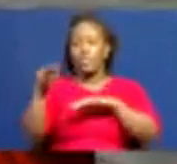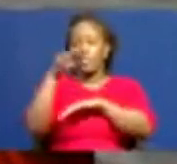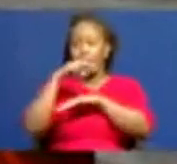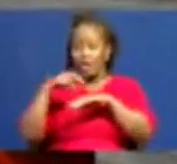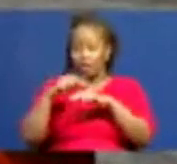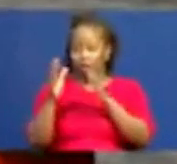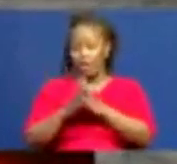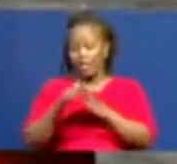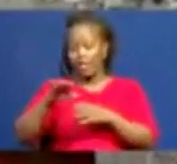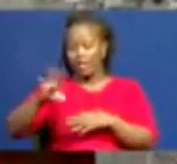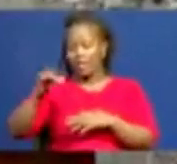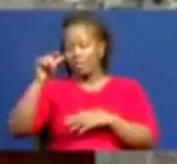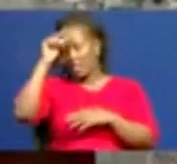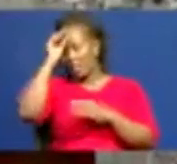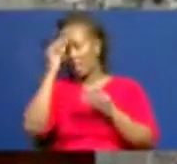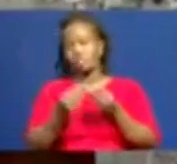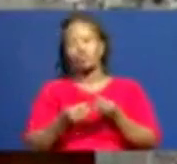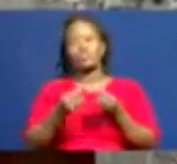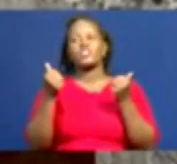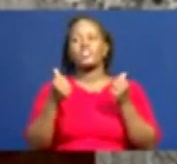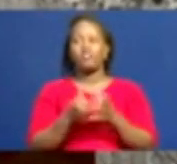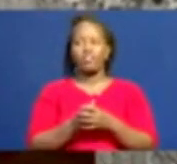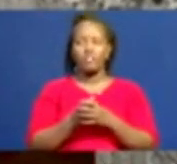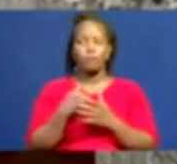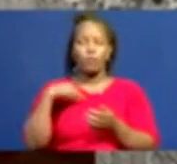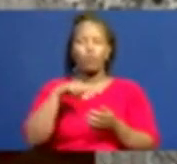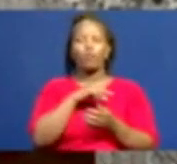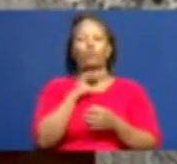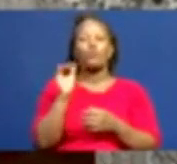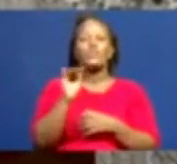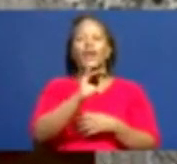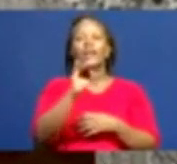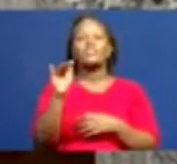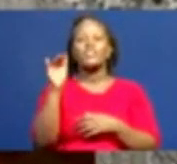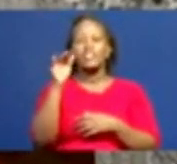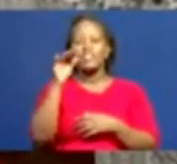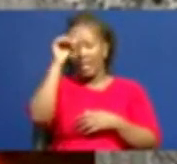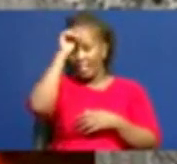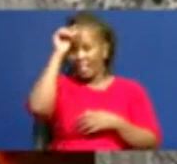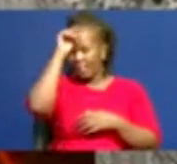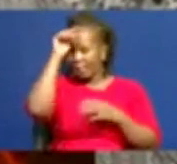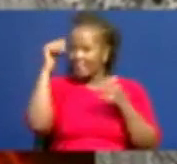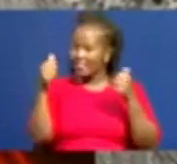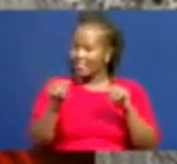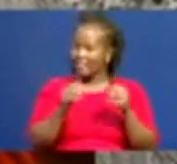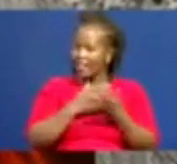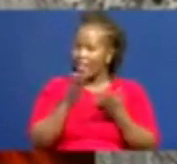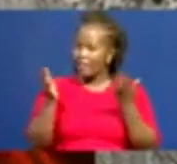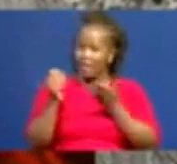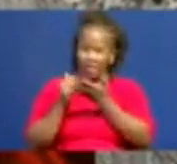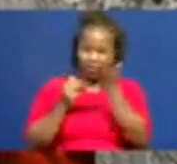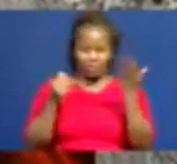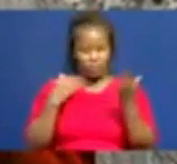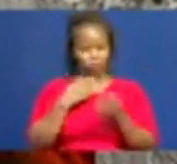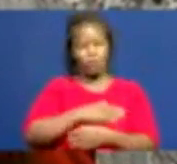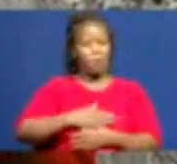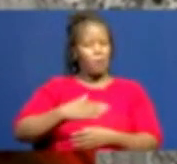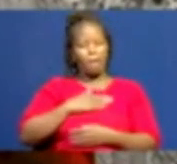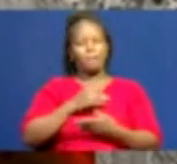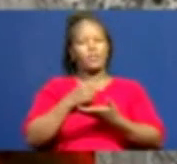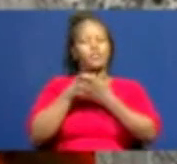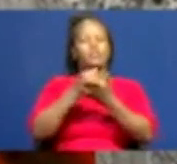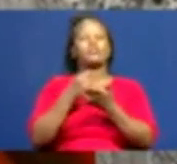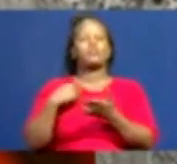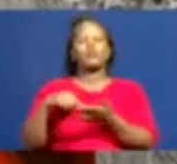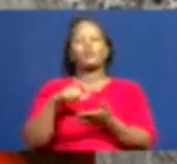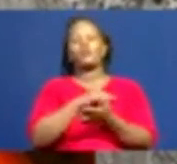county government to intervene. Si tunaomba tu serikali yote mahali penye iko itupiganie, itume tu machief